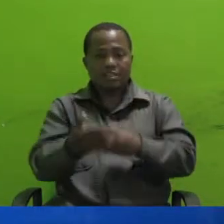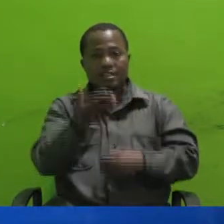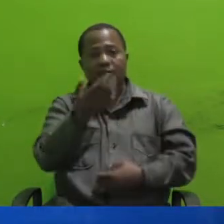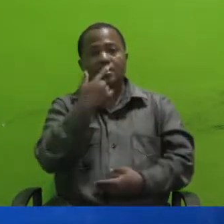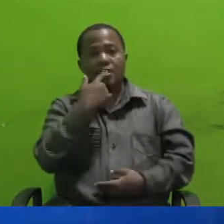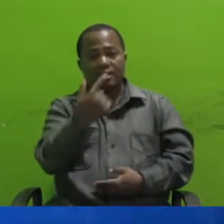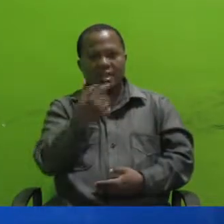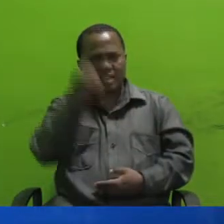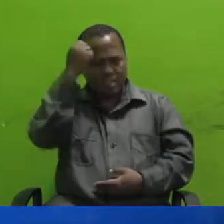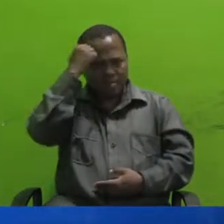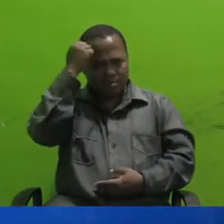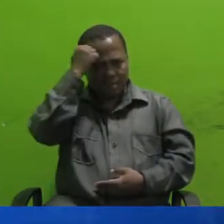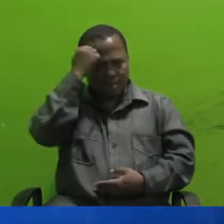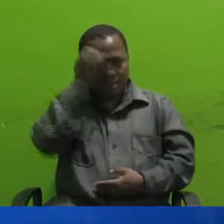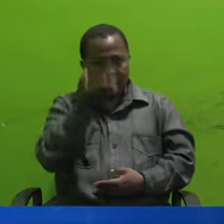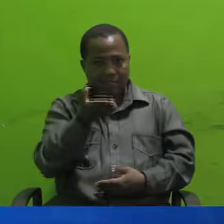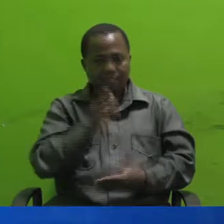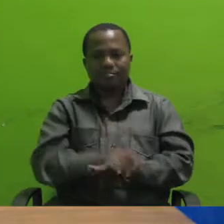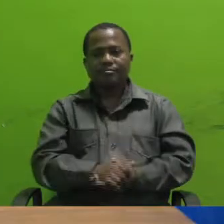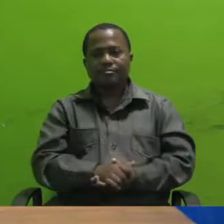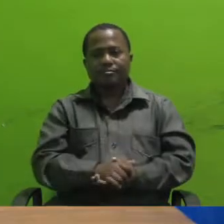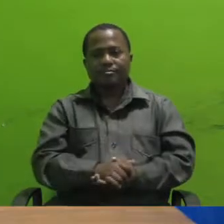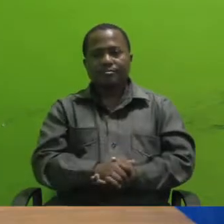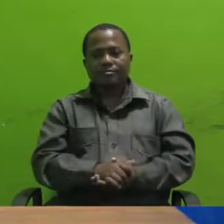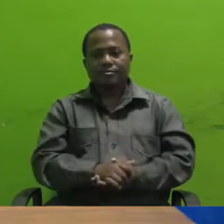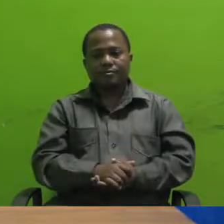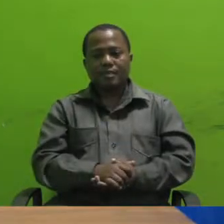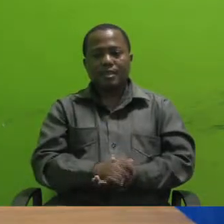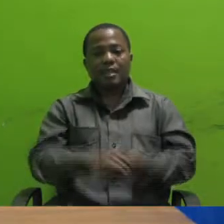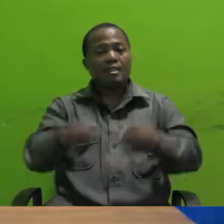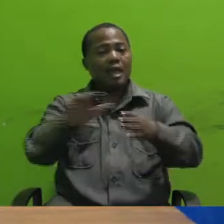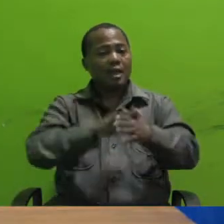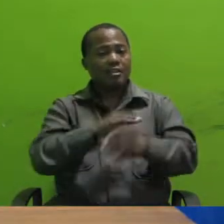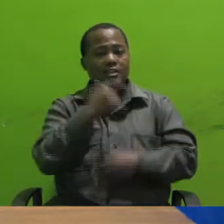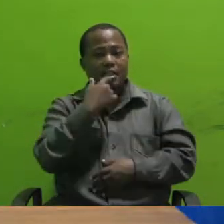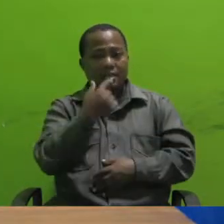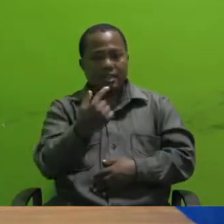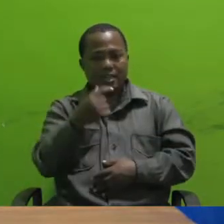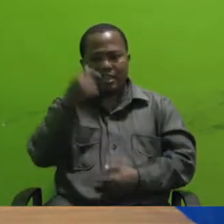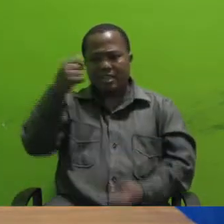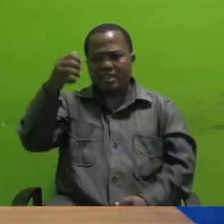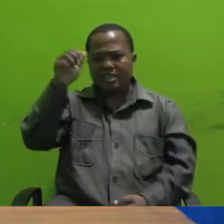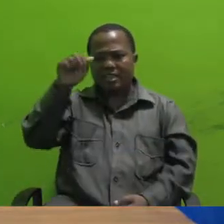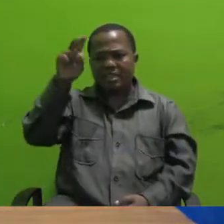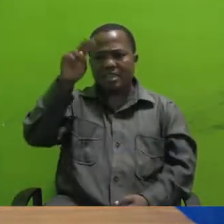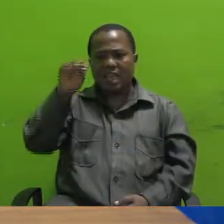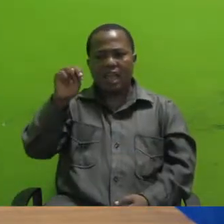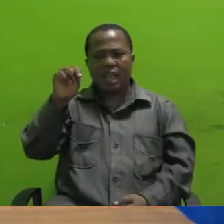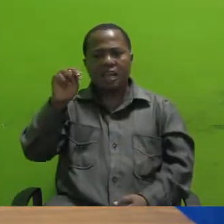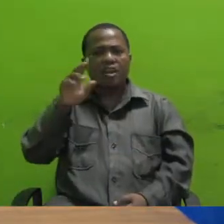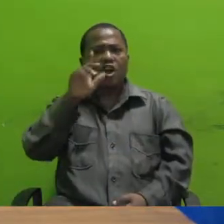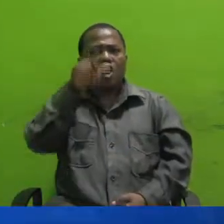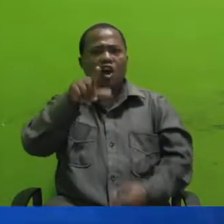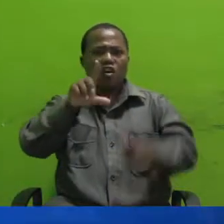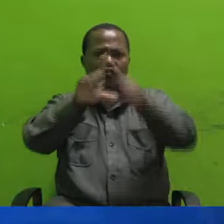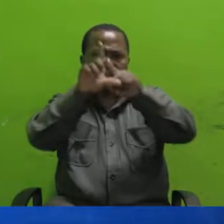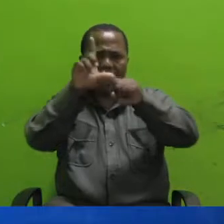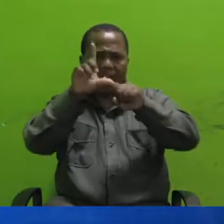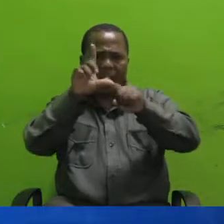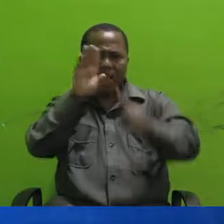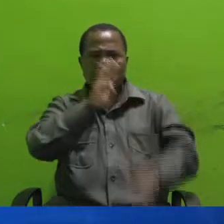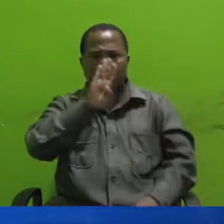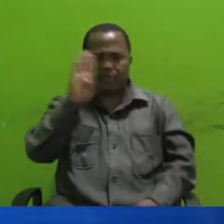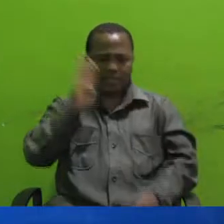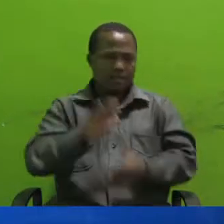what? Do you remember that? If you remember that, the relation says tan of angle